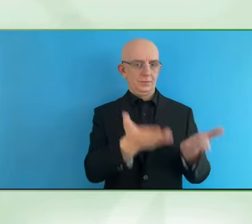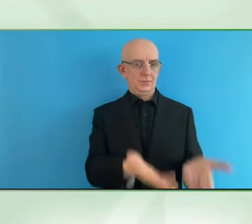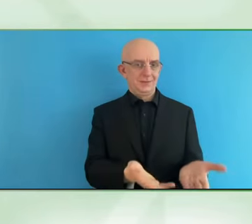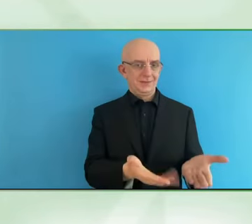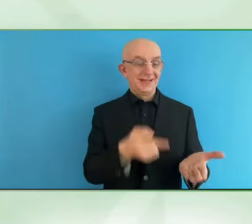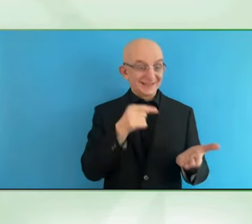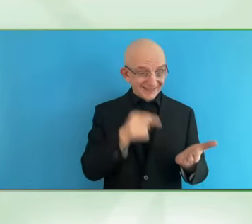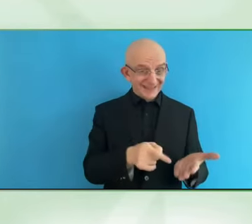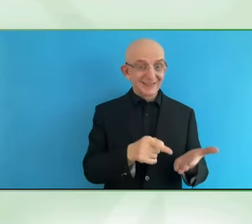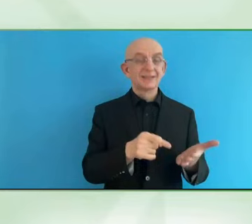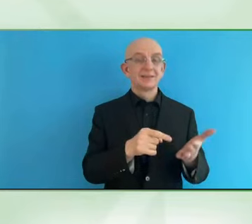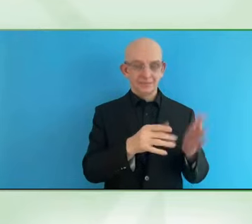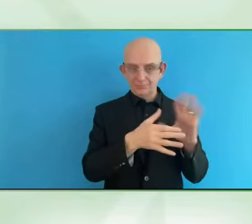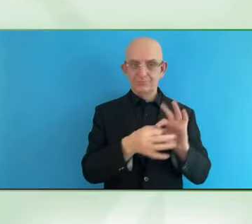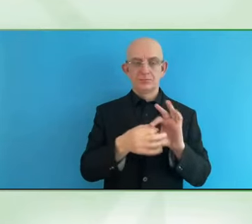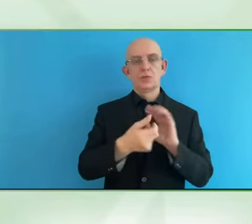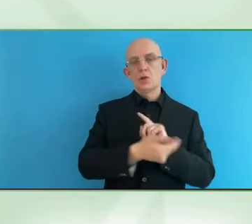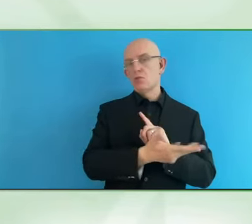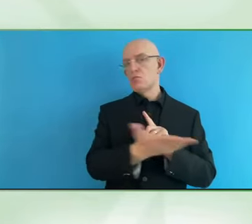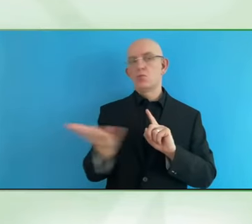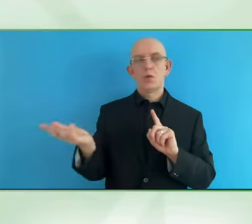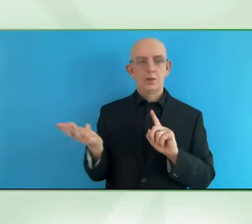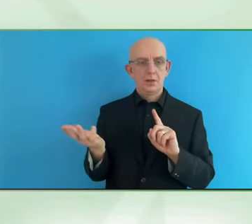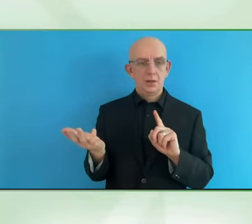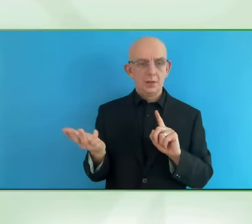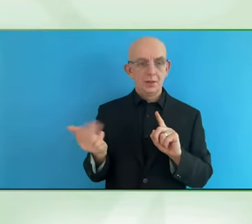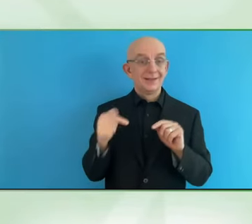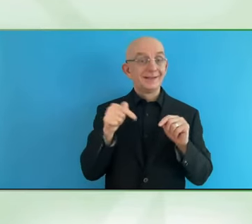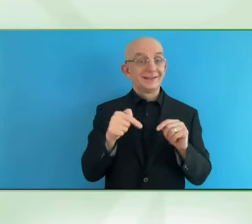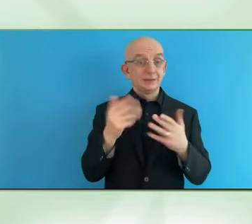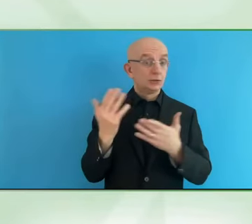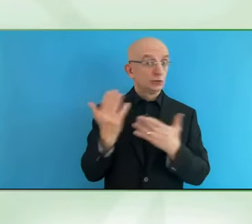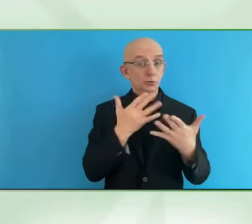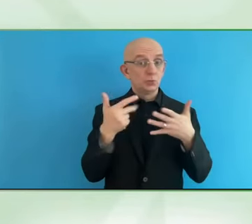impairment, can have equality of outcome.